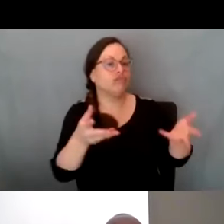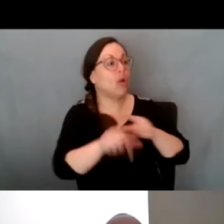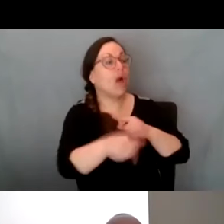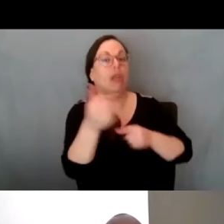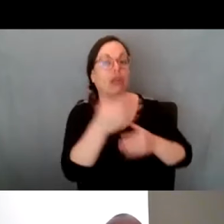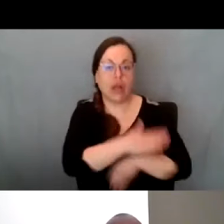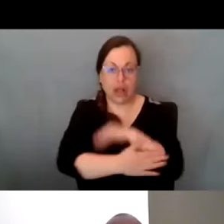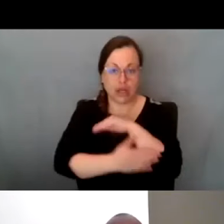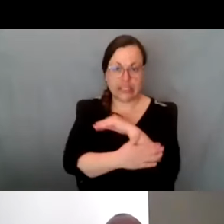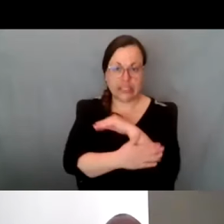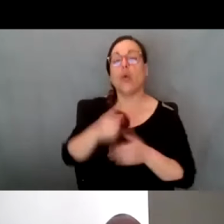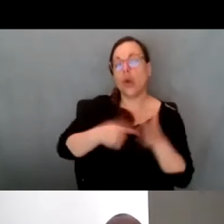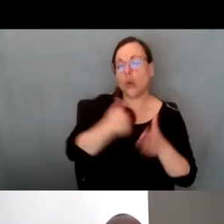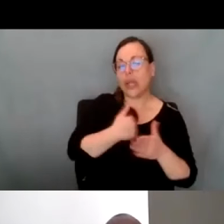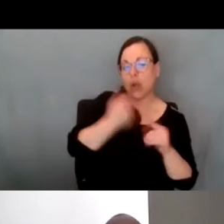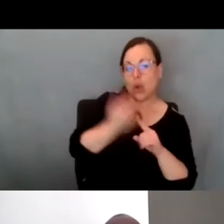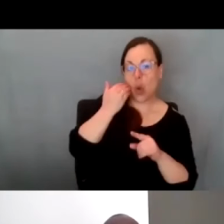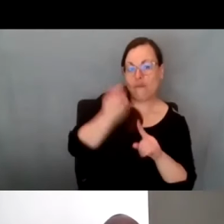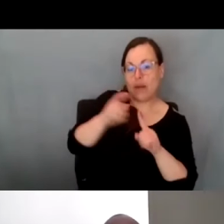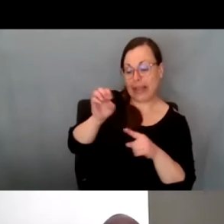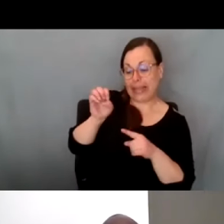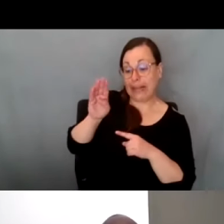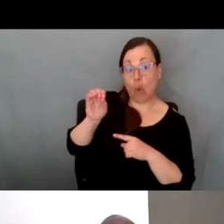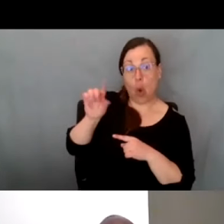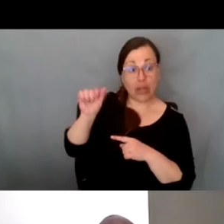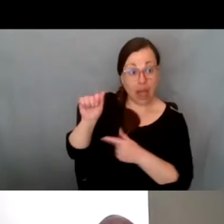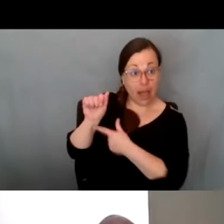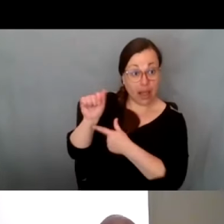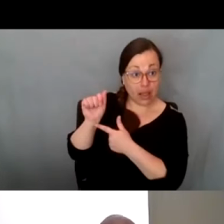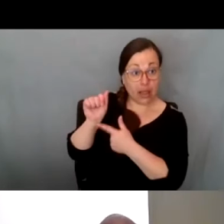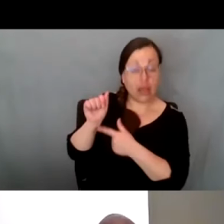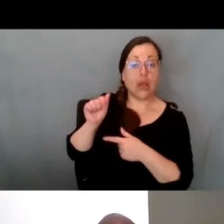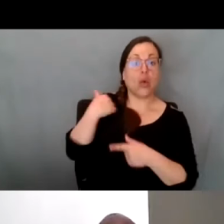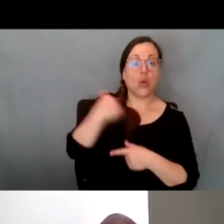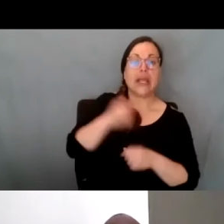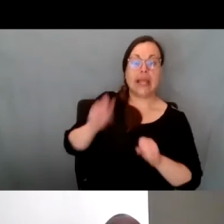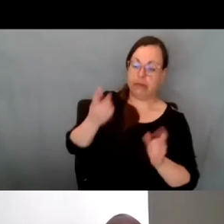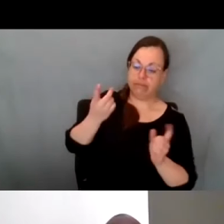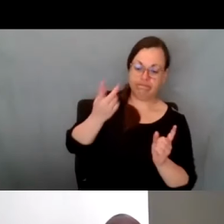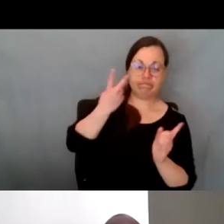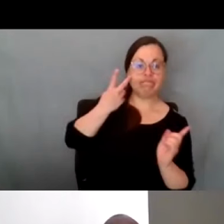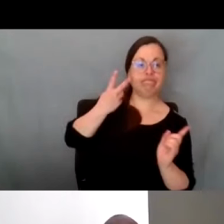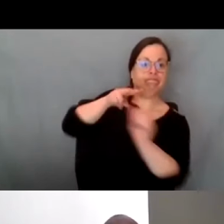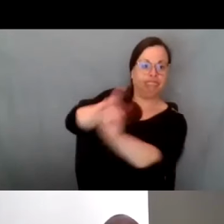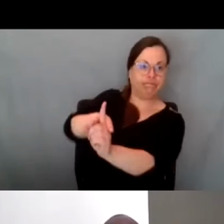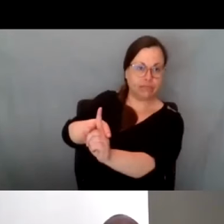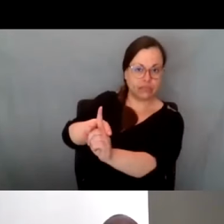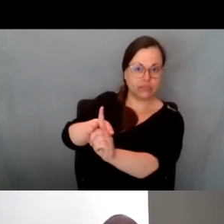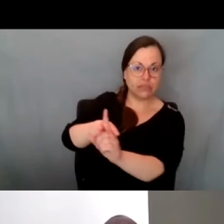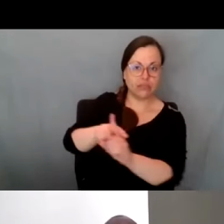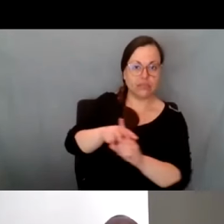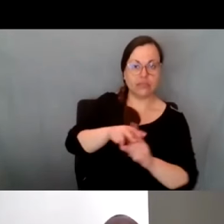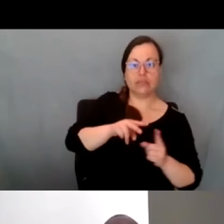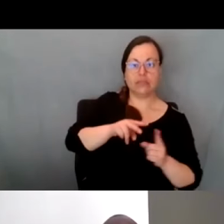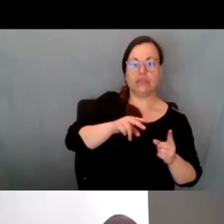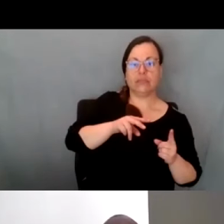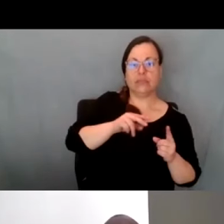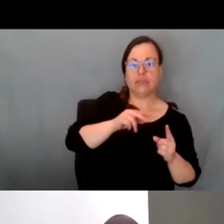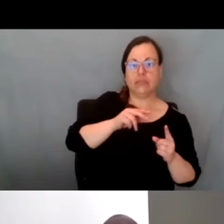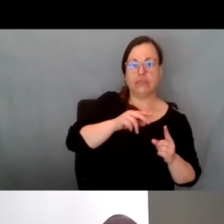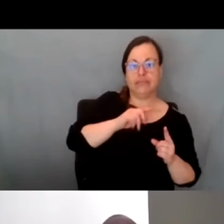Ebola vaccine, that, by the way, used the same ultra cold chain vaccination in responding to